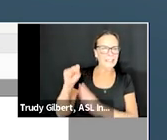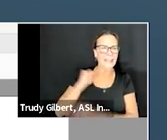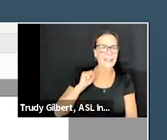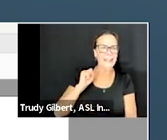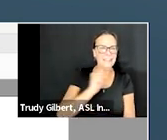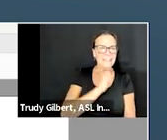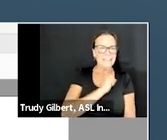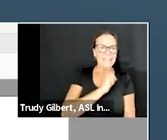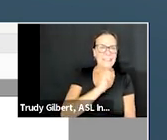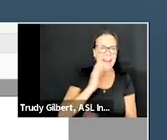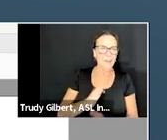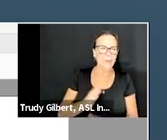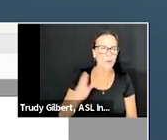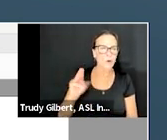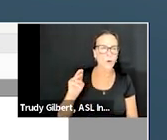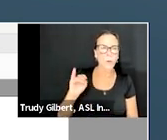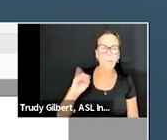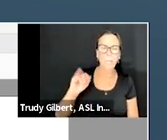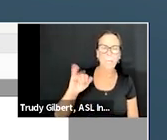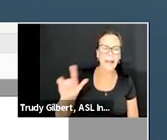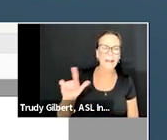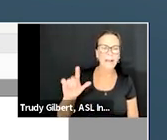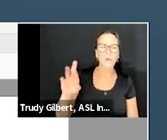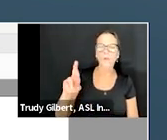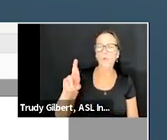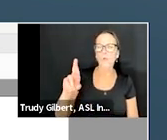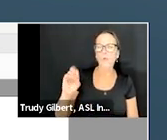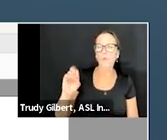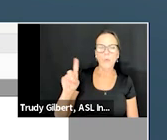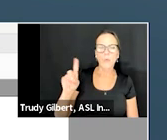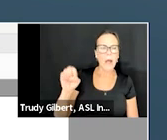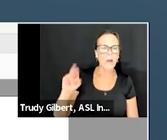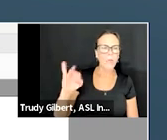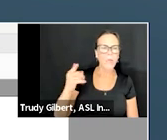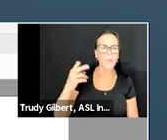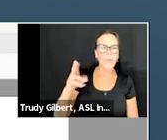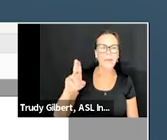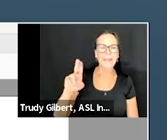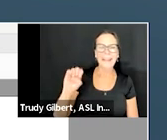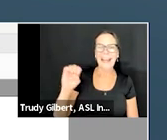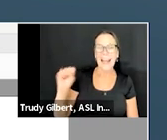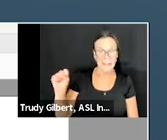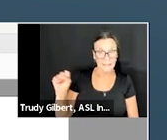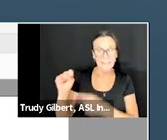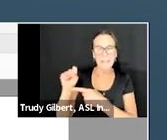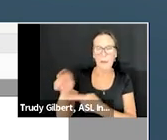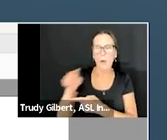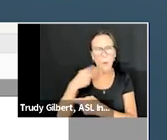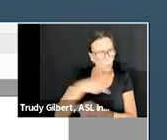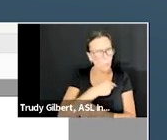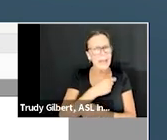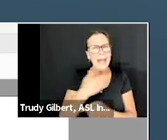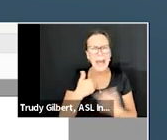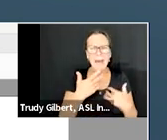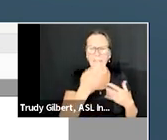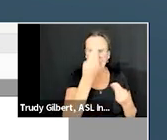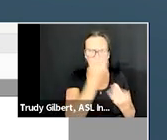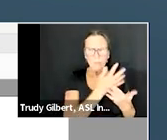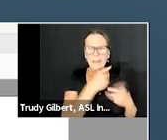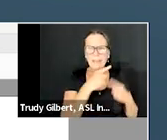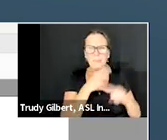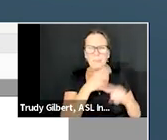to ask them to just give a favorable report to this bill. We have more information about the bill on our website, which is